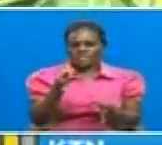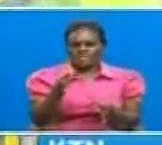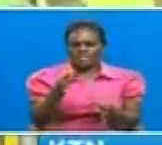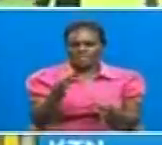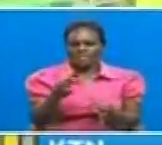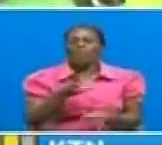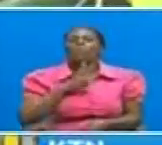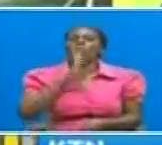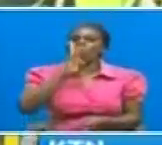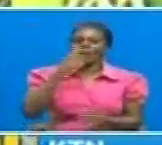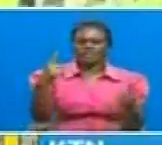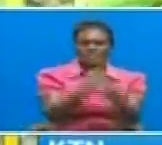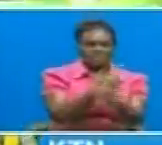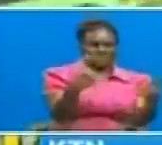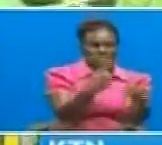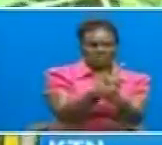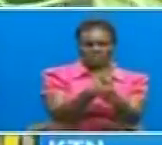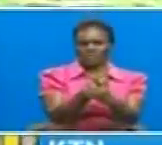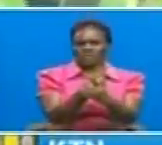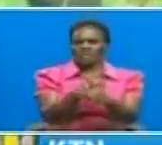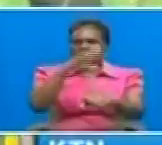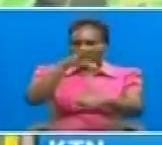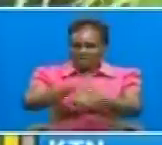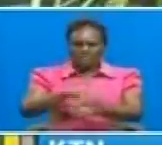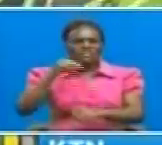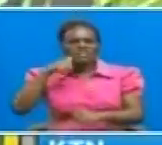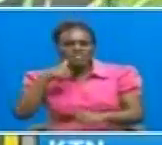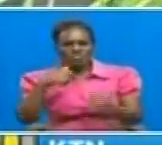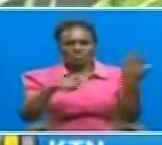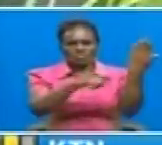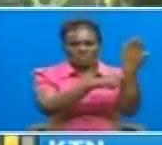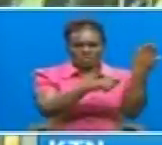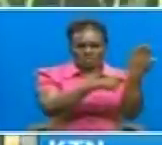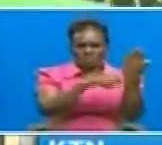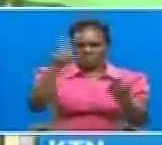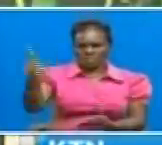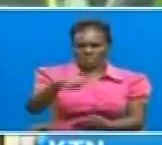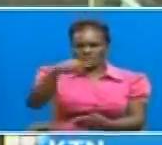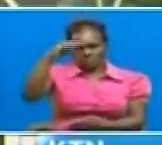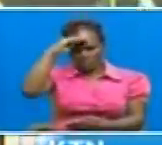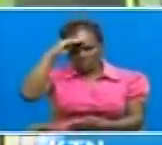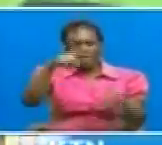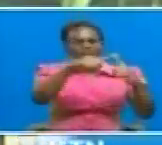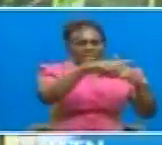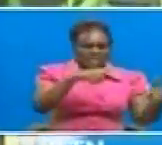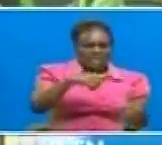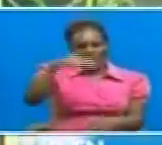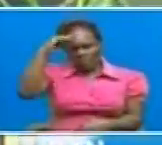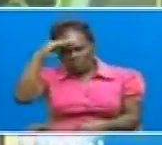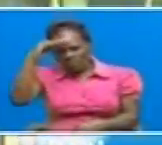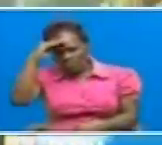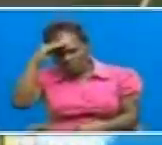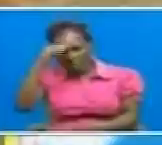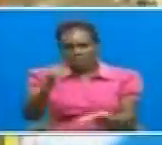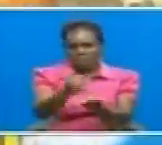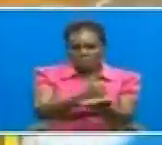When death by liquor grew to endemic levels, we found new names. Illicit alcohol, killer brew, methanol, toxic